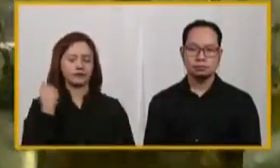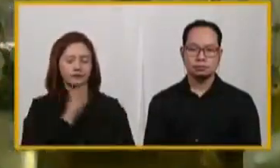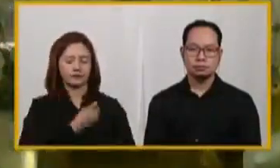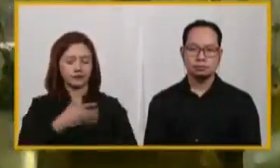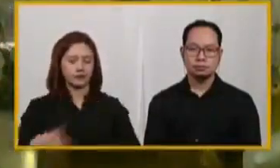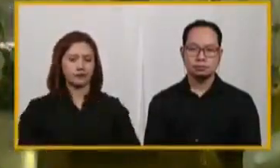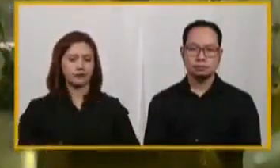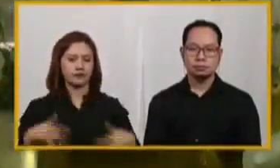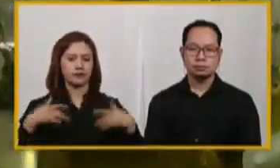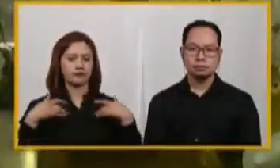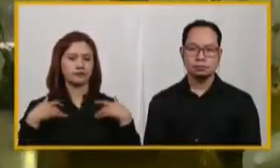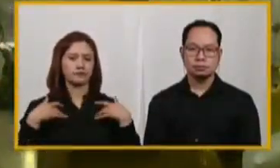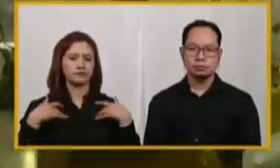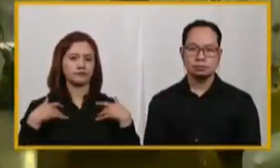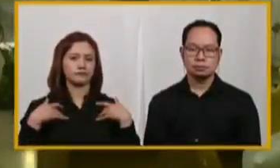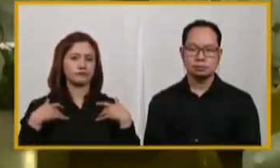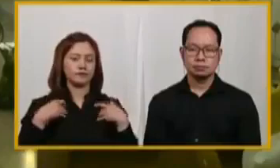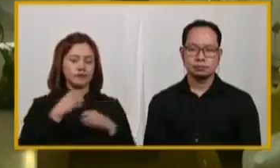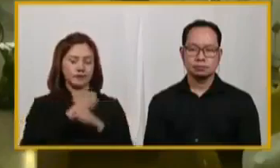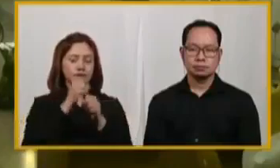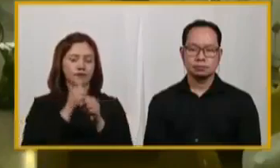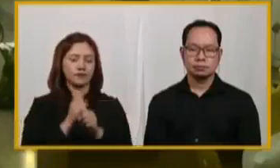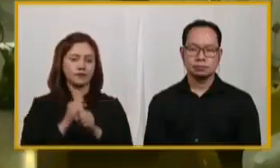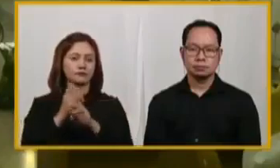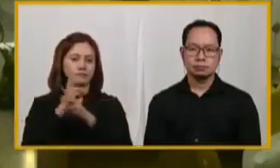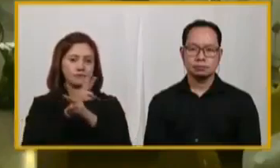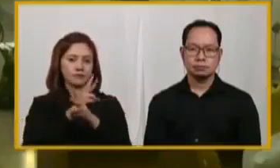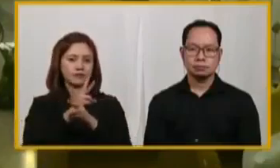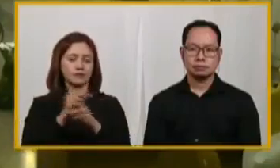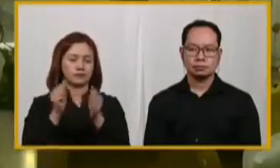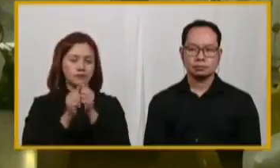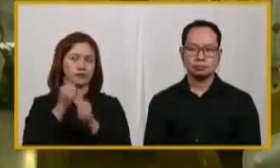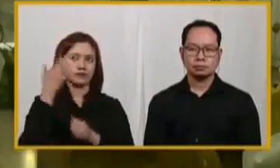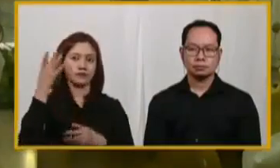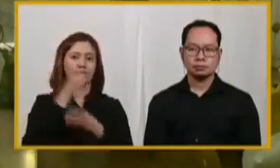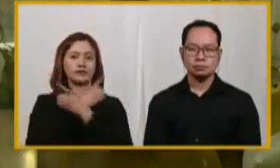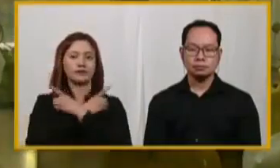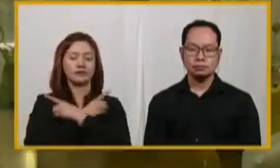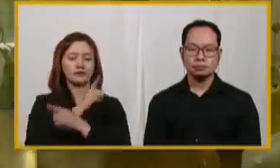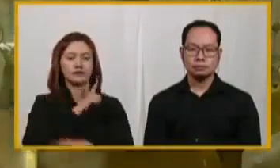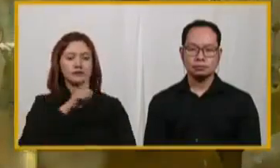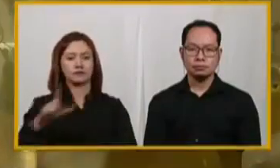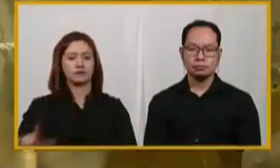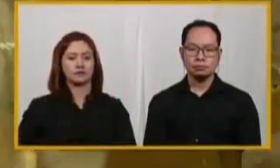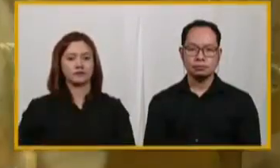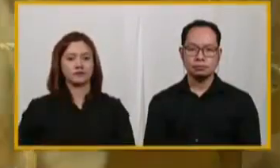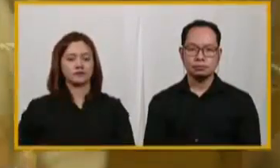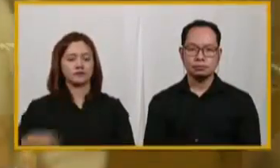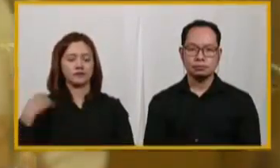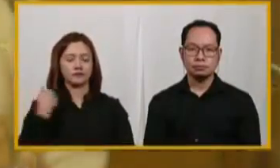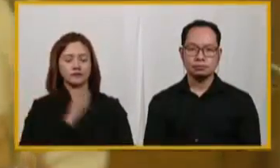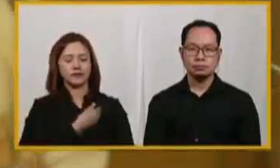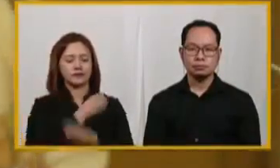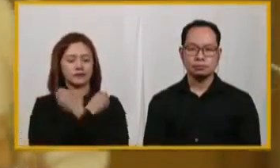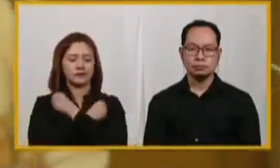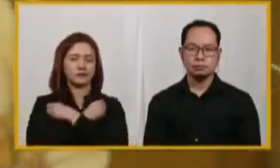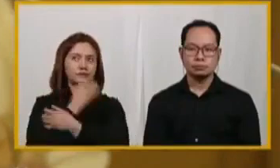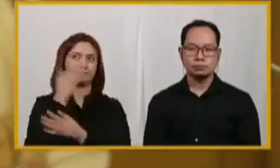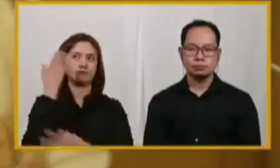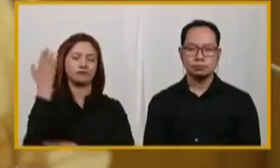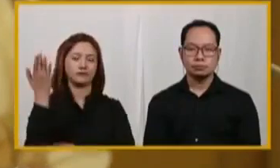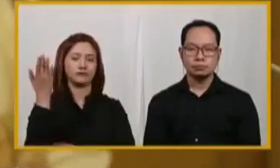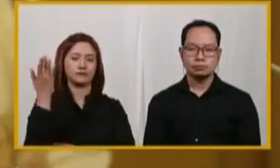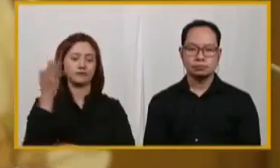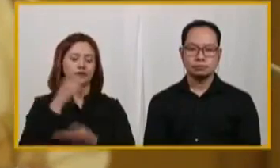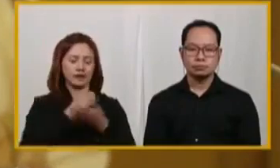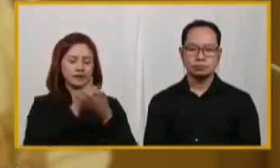life. We make our vigil with you this night, dear Lord. We love you. Help us